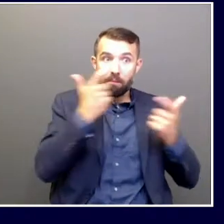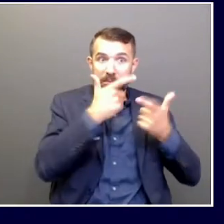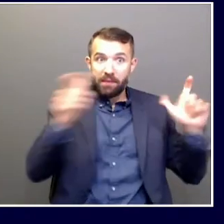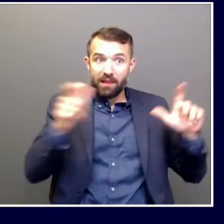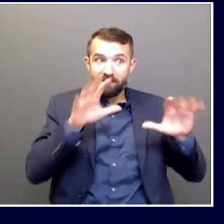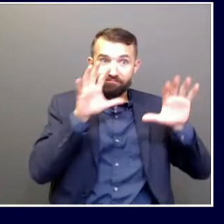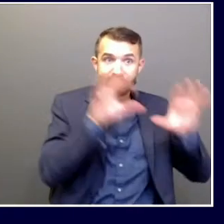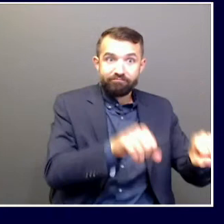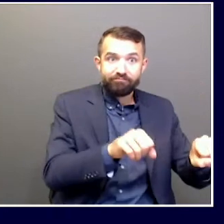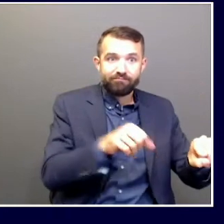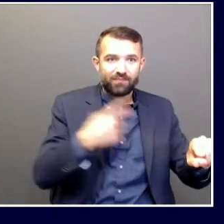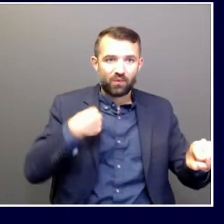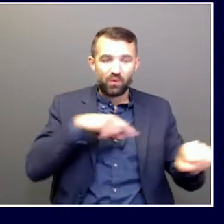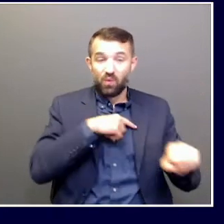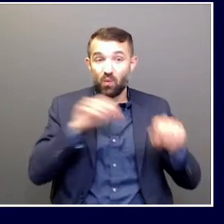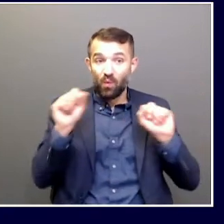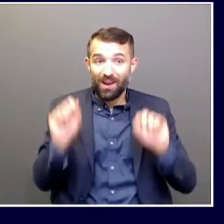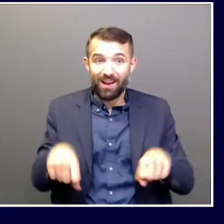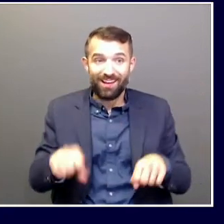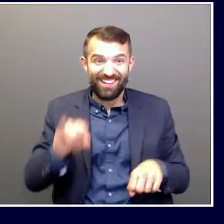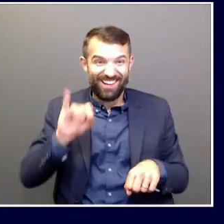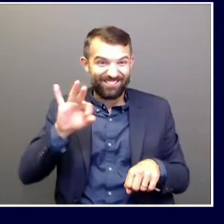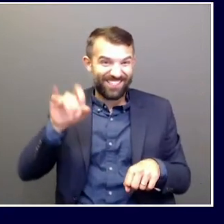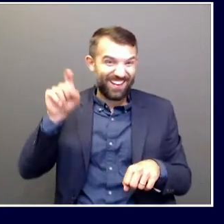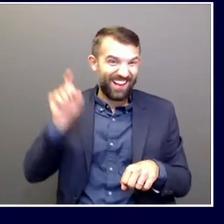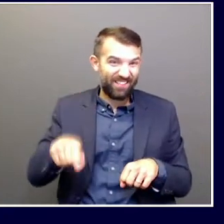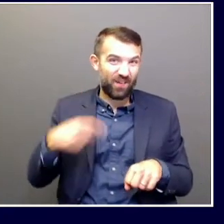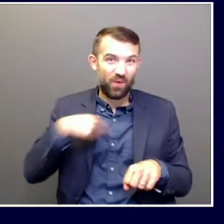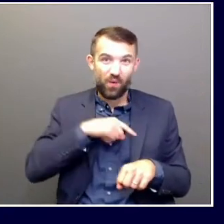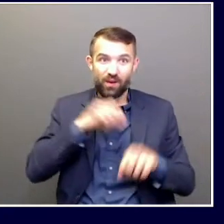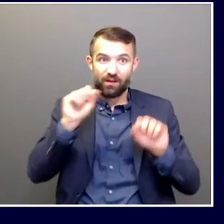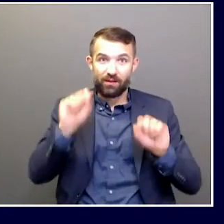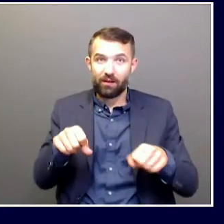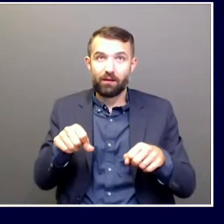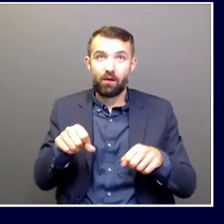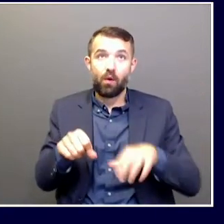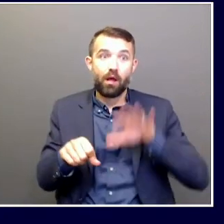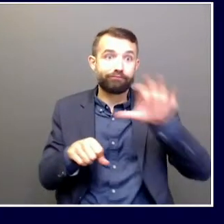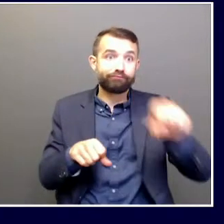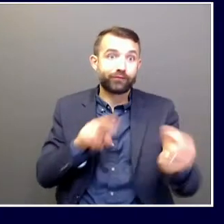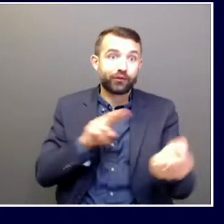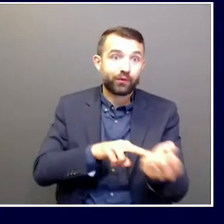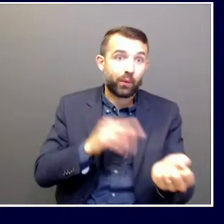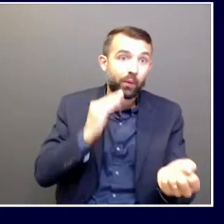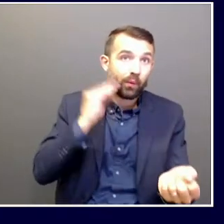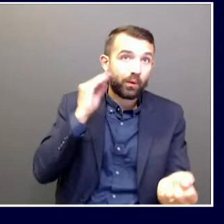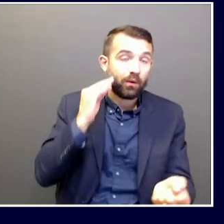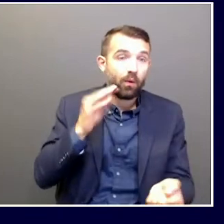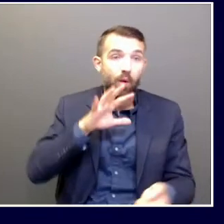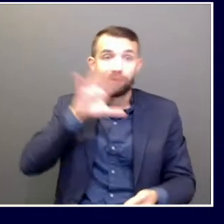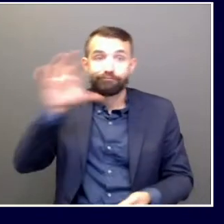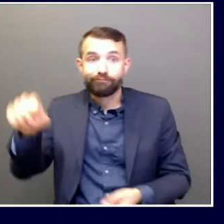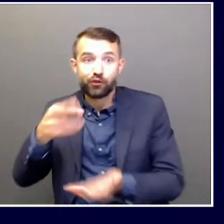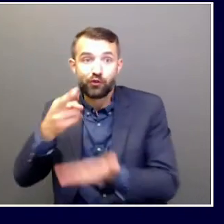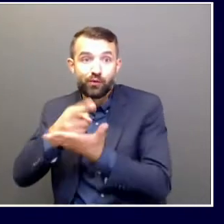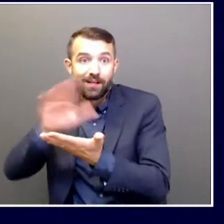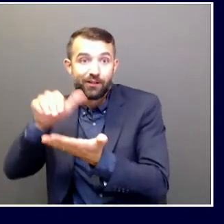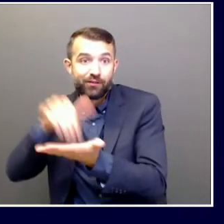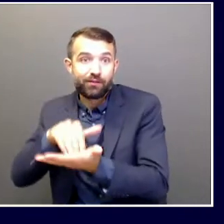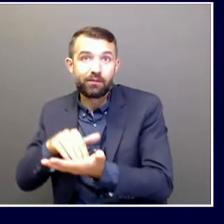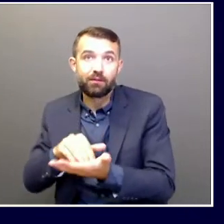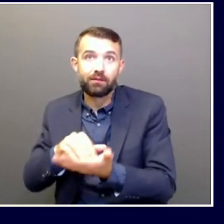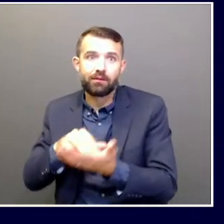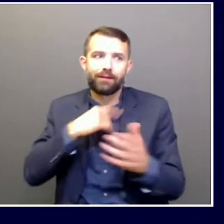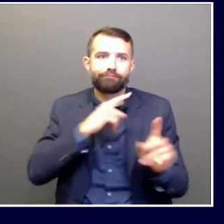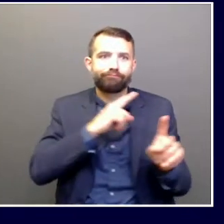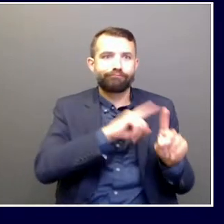nursing facilities, whatever we can do to care for people where that qualified staff are with the type of equipment that they need in